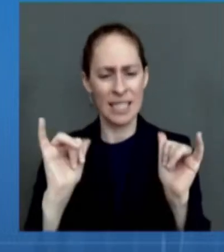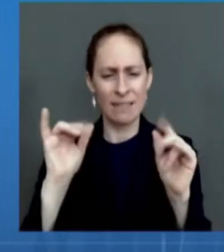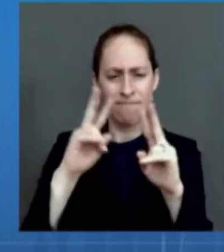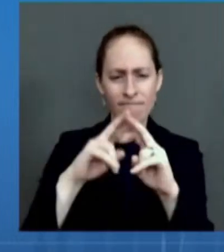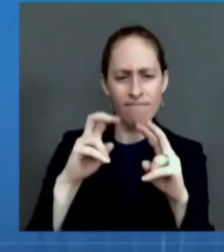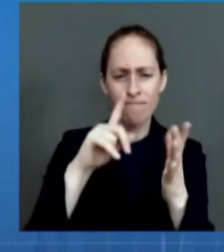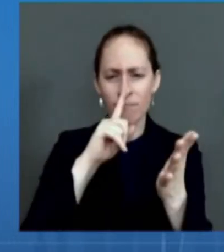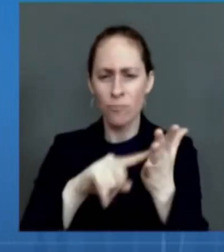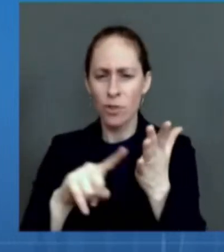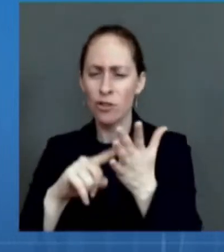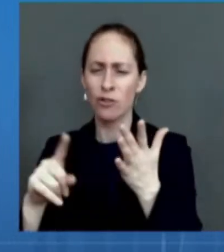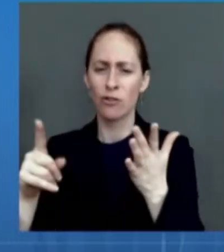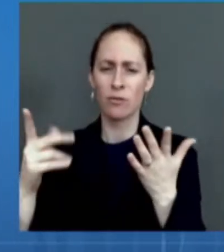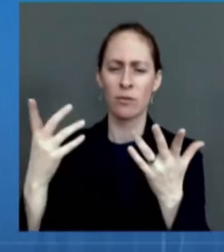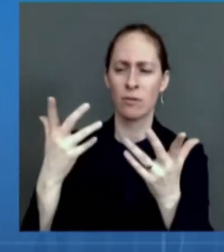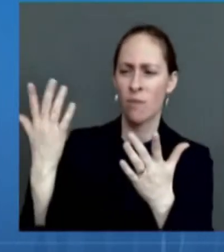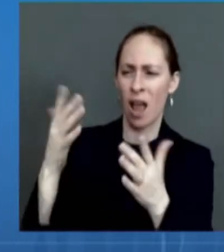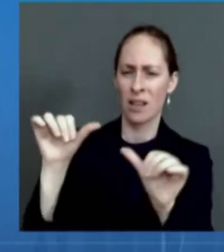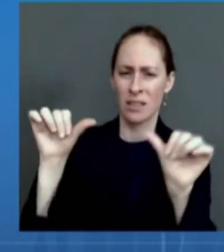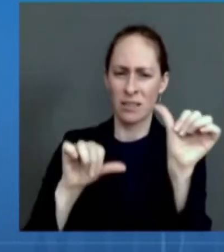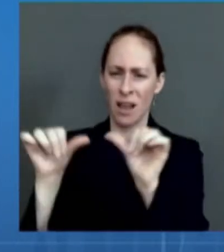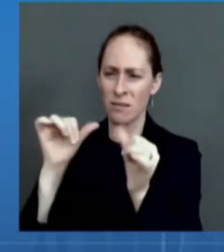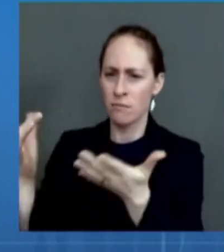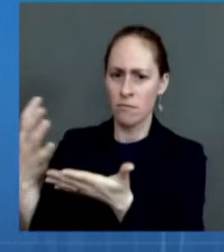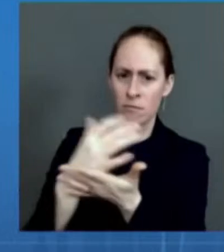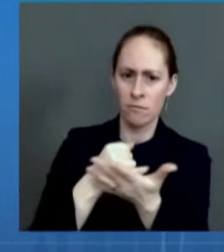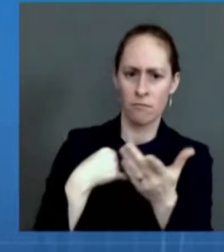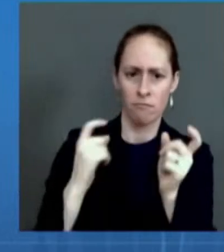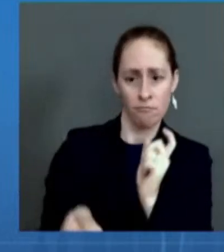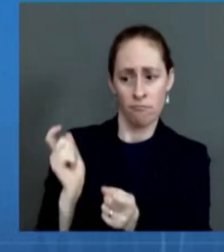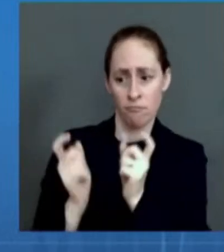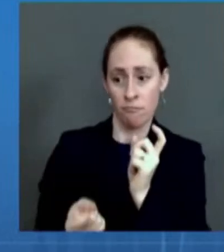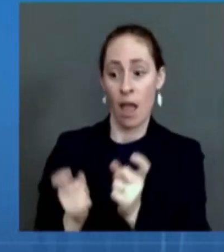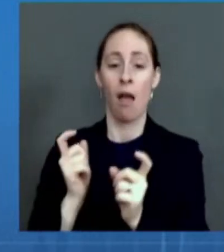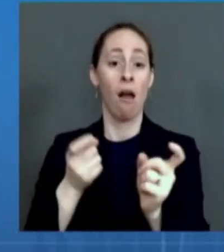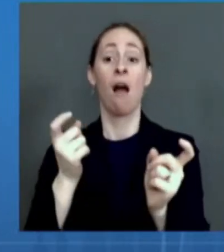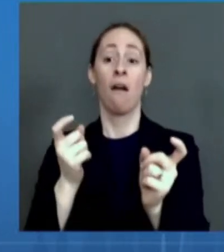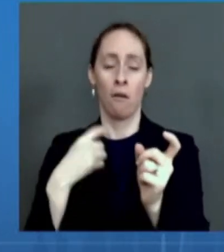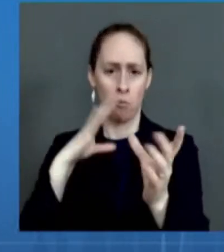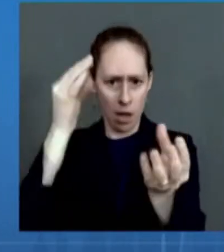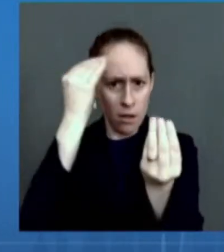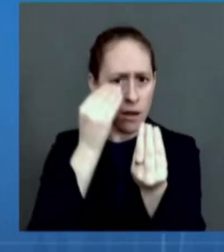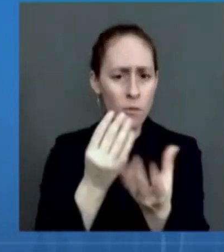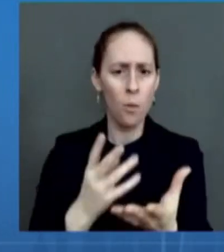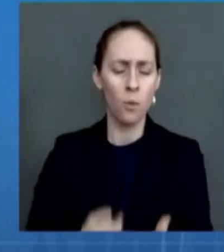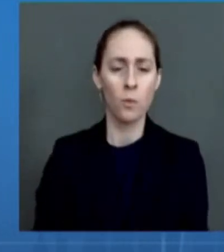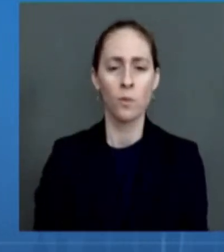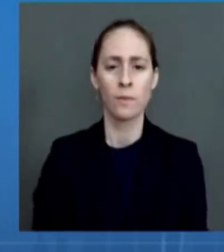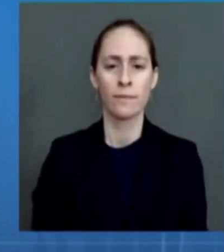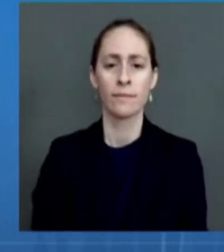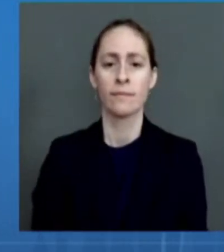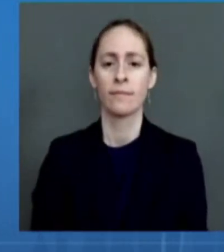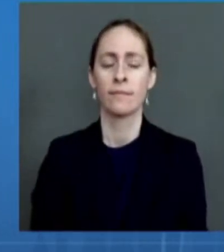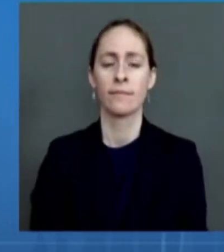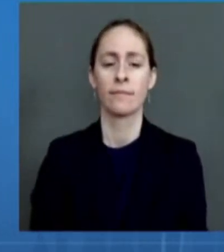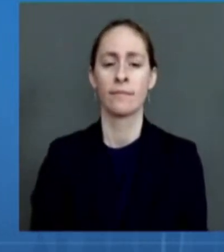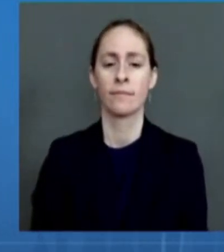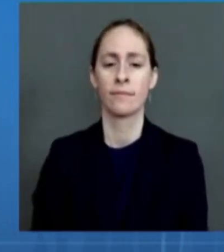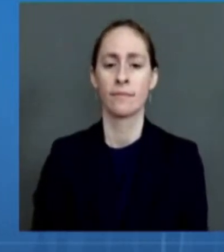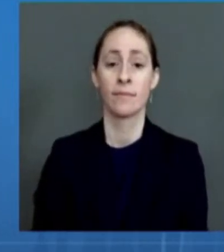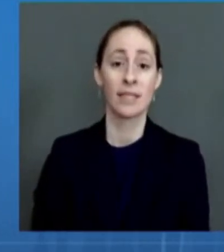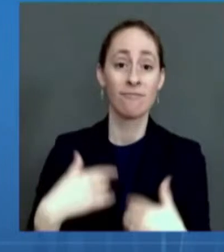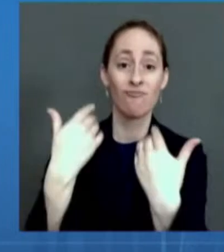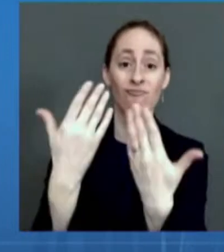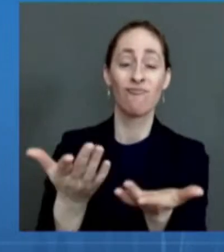safe. Dr. Walensky? Yeah, as you know, Sabrina, I think we're in a very different place this year than we were last year, and we really